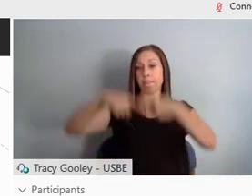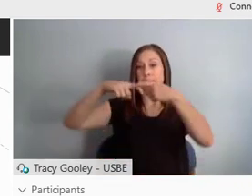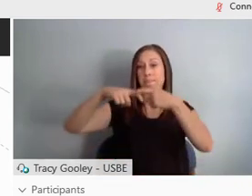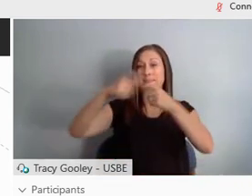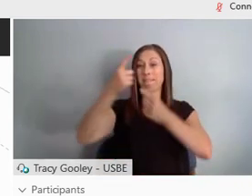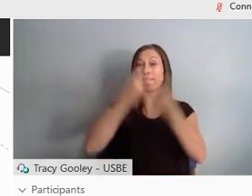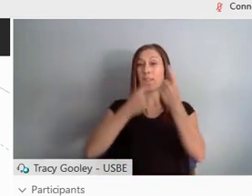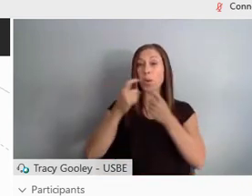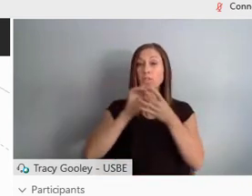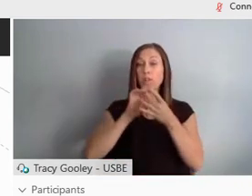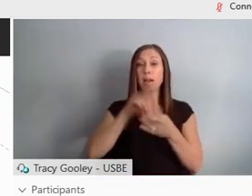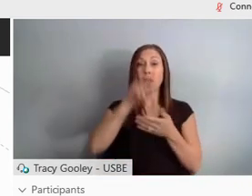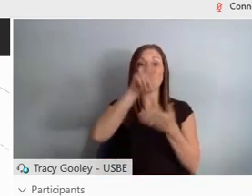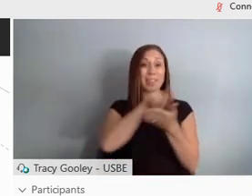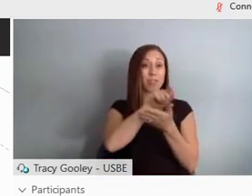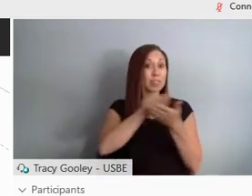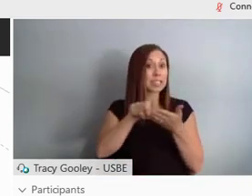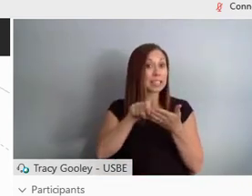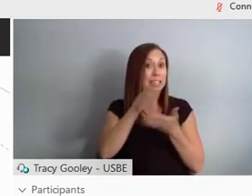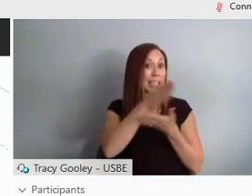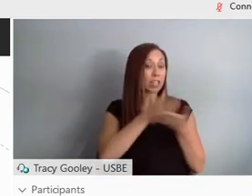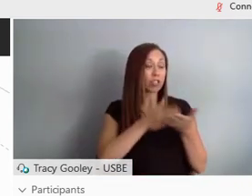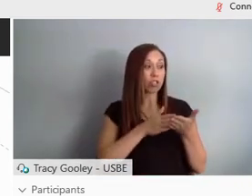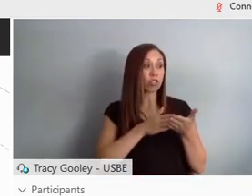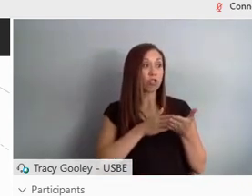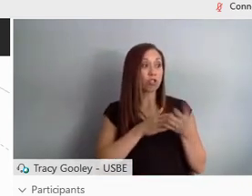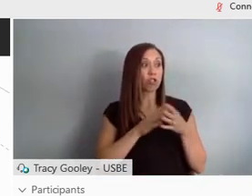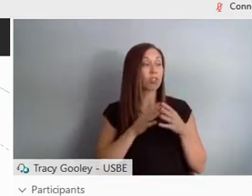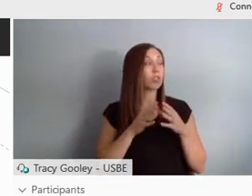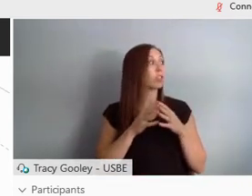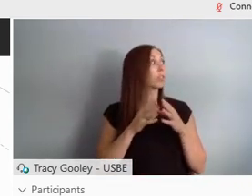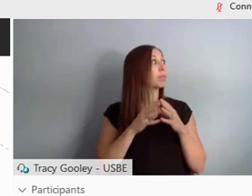Any questions on the literacy section?